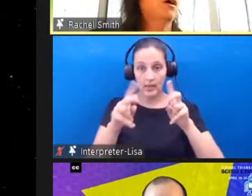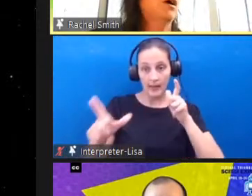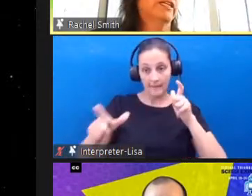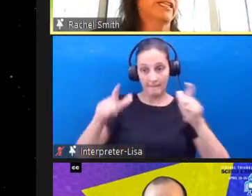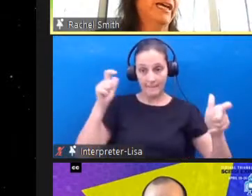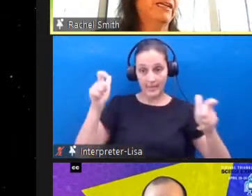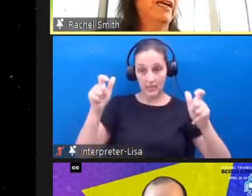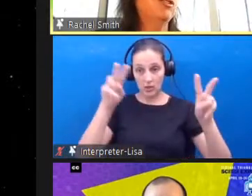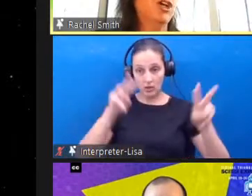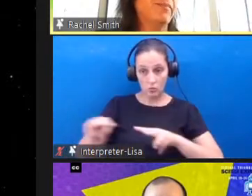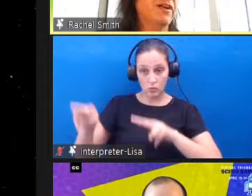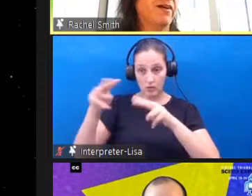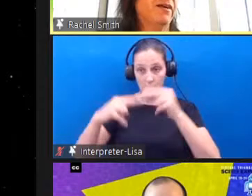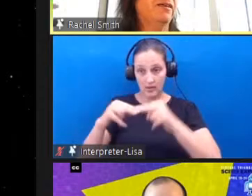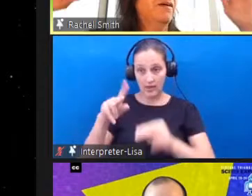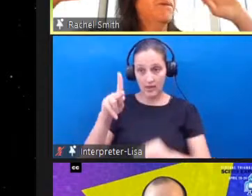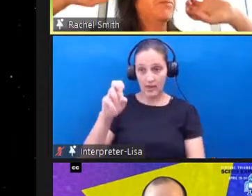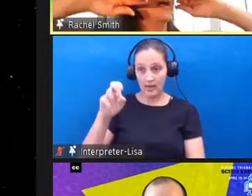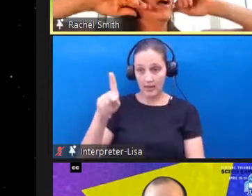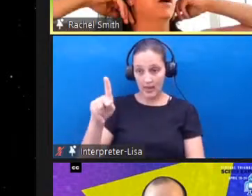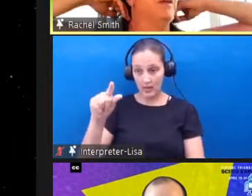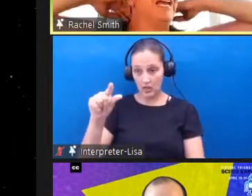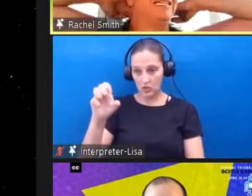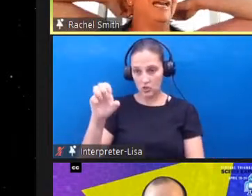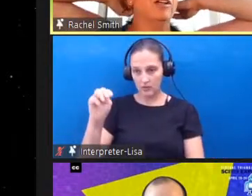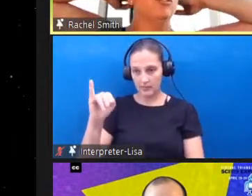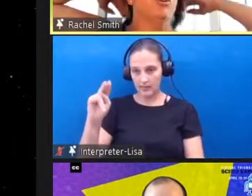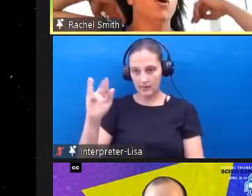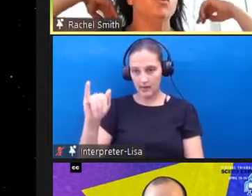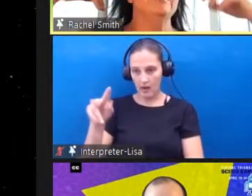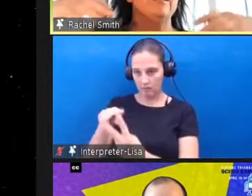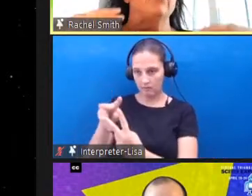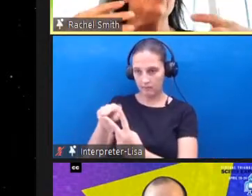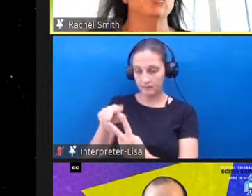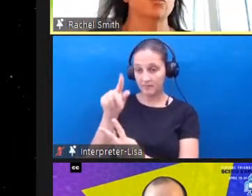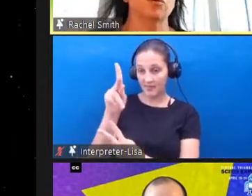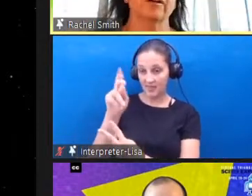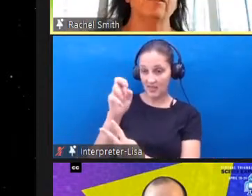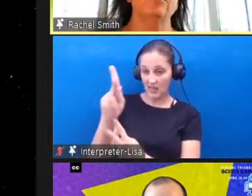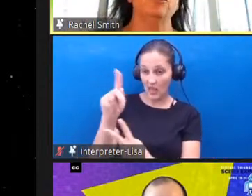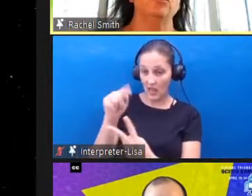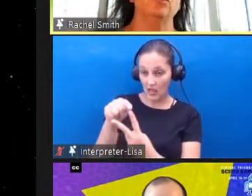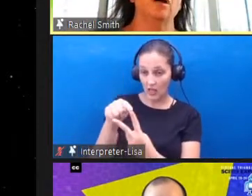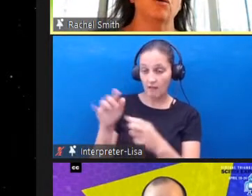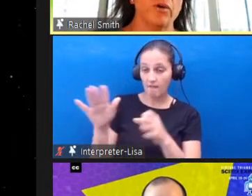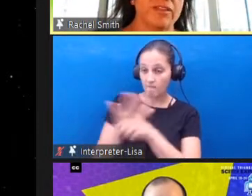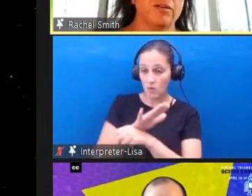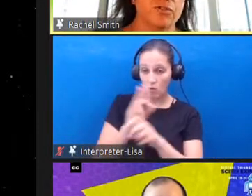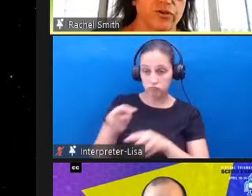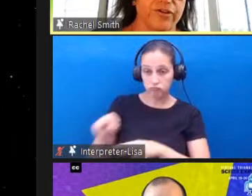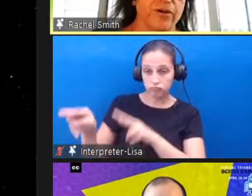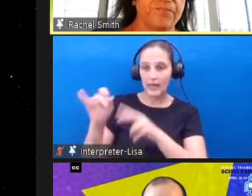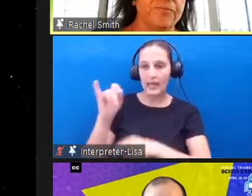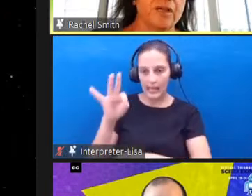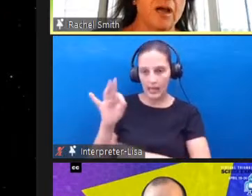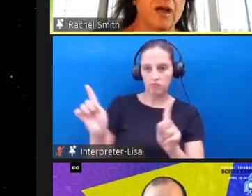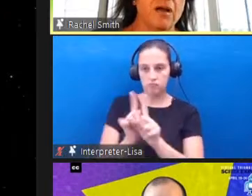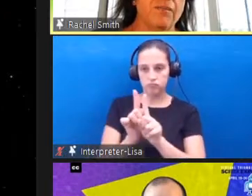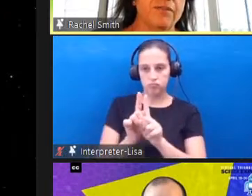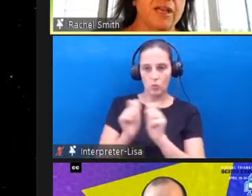observatories are Keck and Gemini. And Keck, you could only get a full tour if you are with an